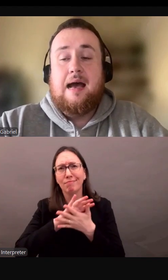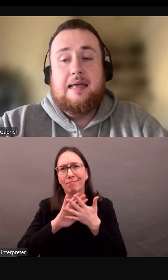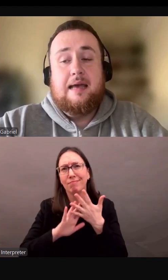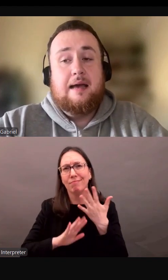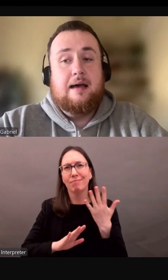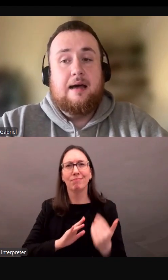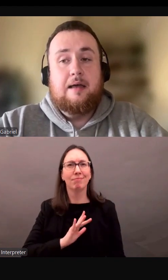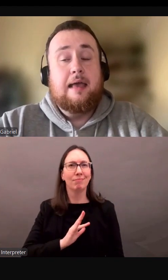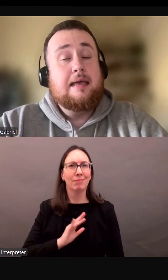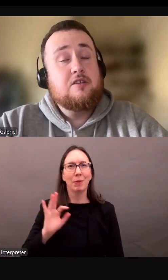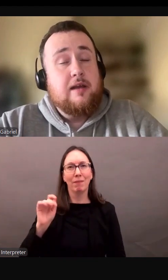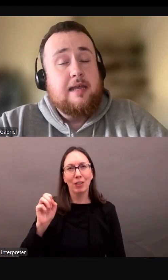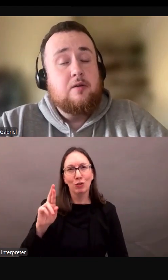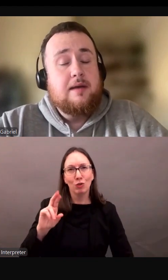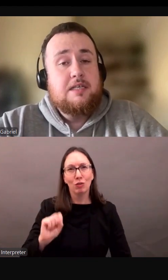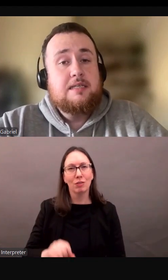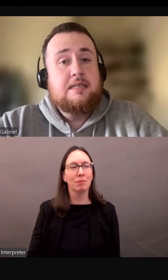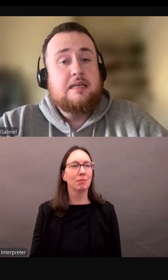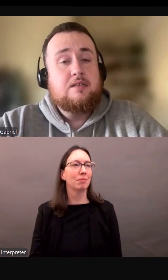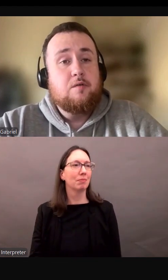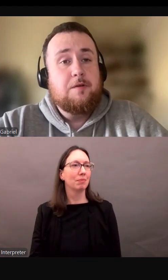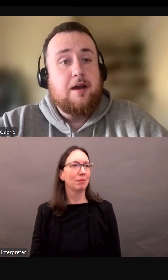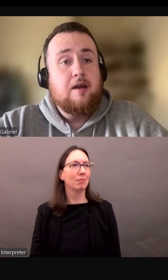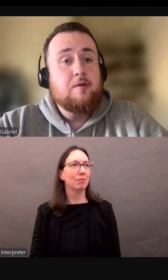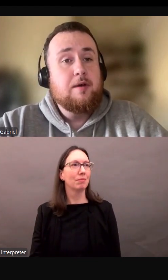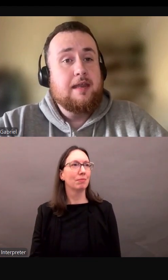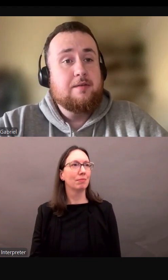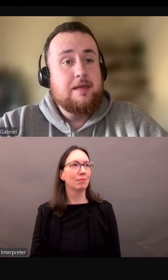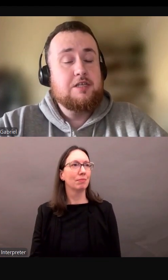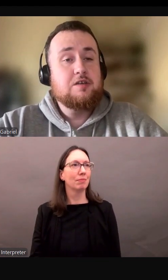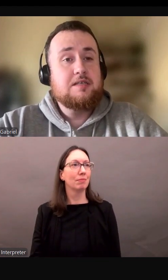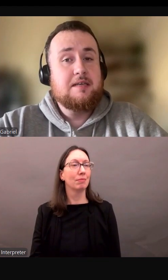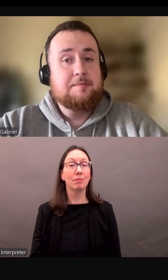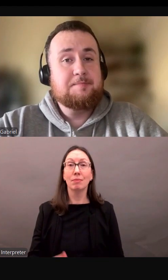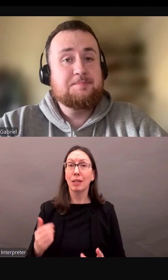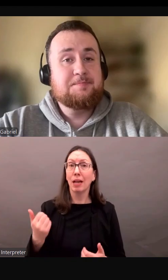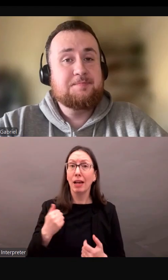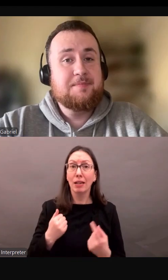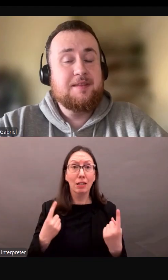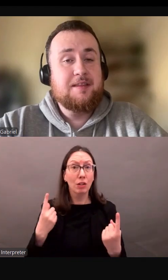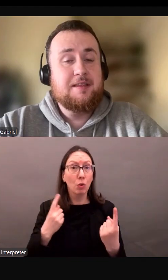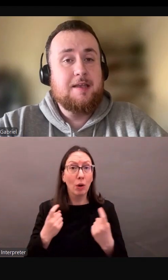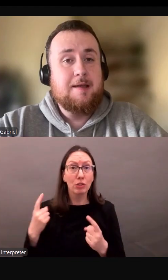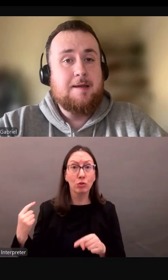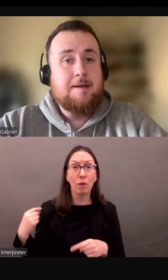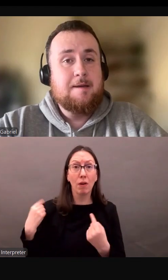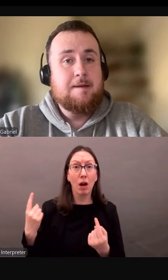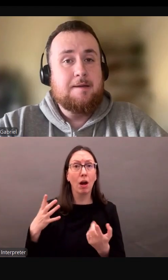And is there any questions so far about any features?